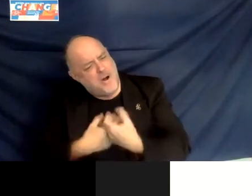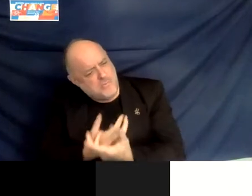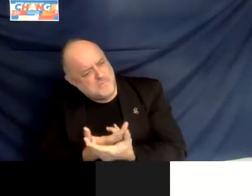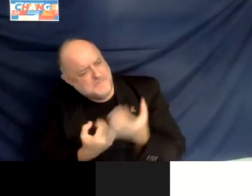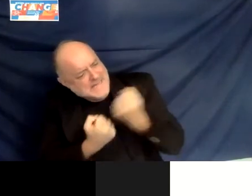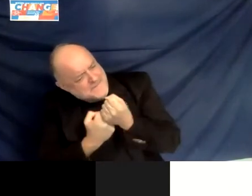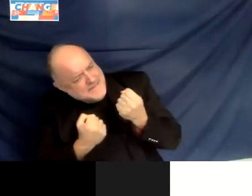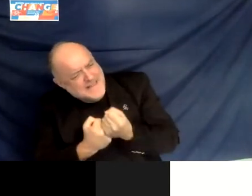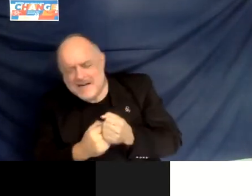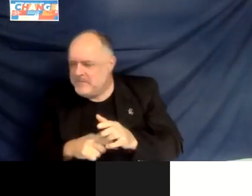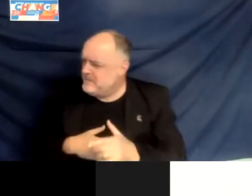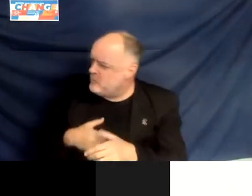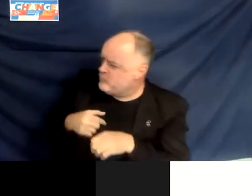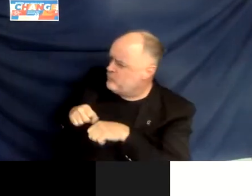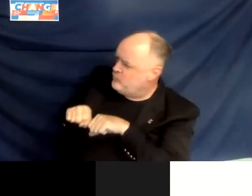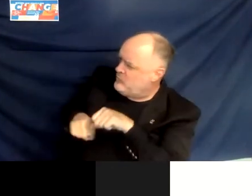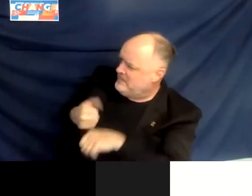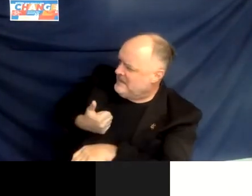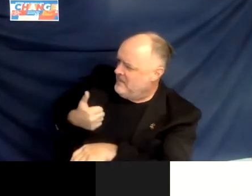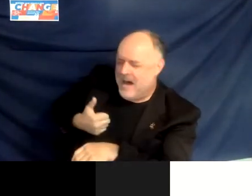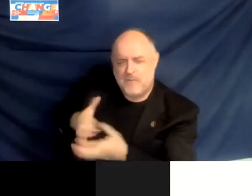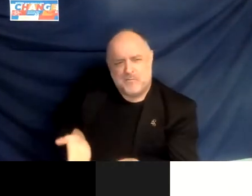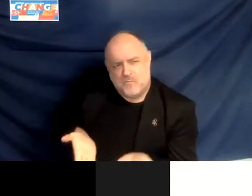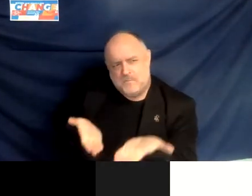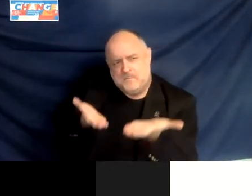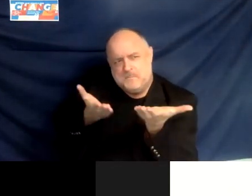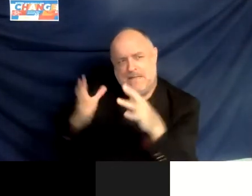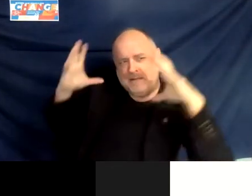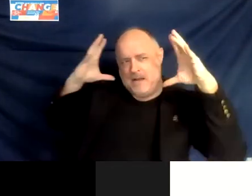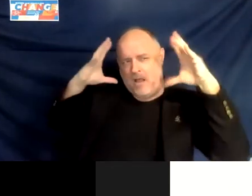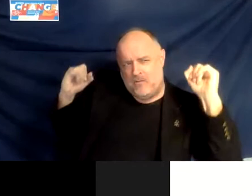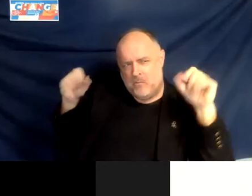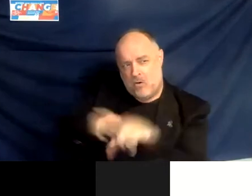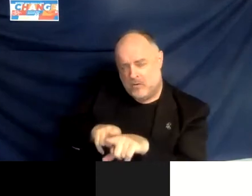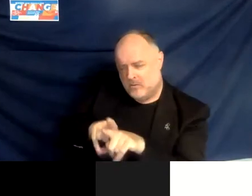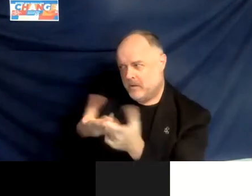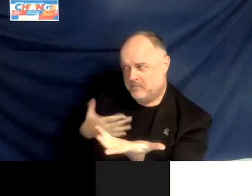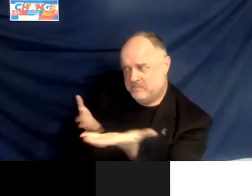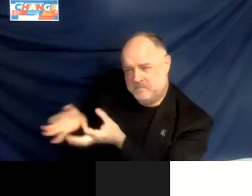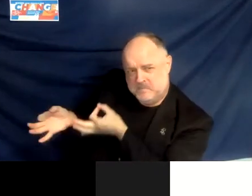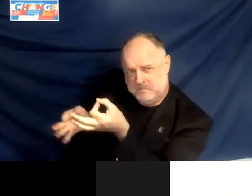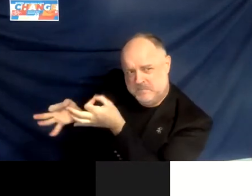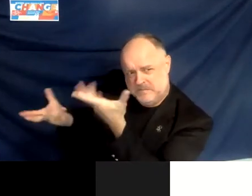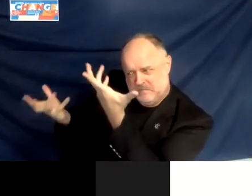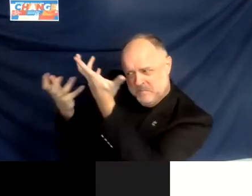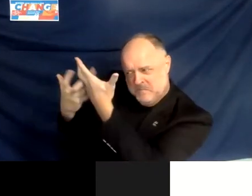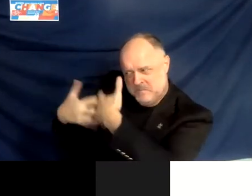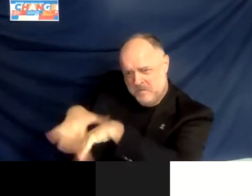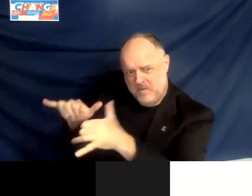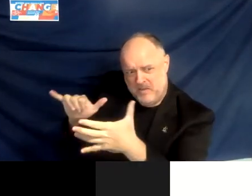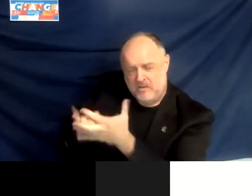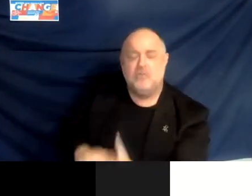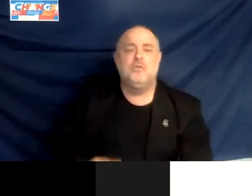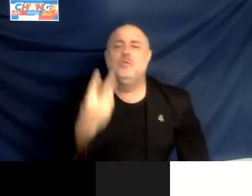roll moment that might happen when you bring up the Netherlands in our advocacy work. So there are two opportunities at the summit to do this. Actually, the first